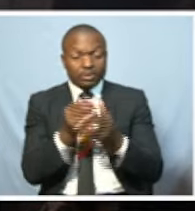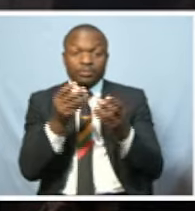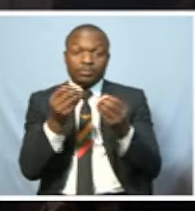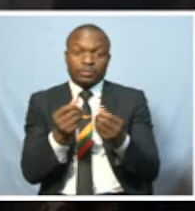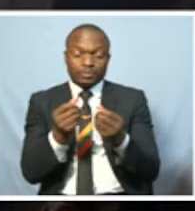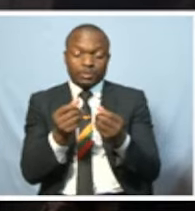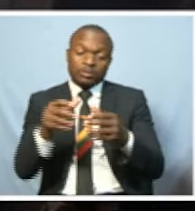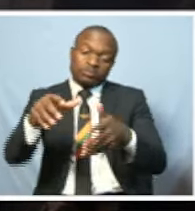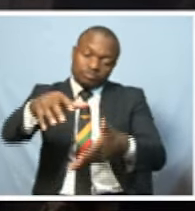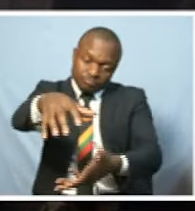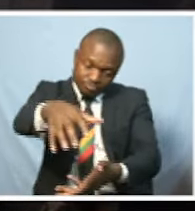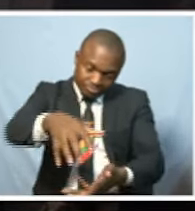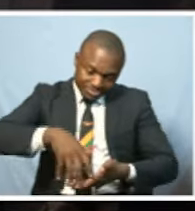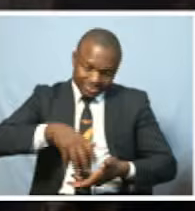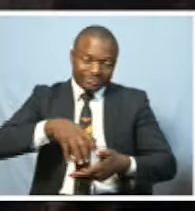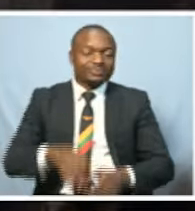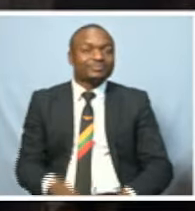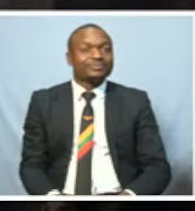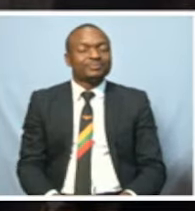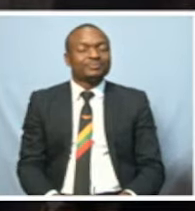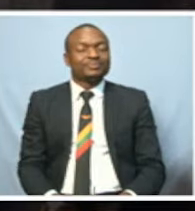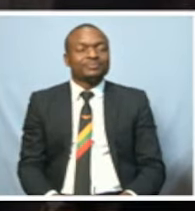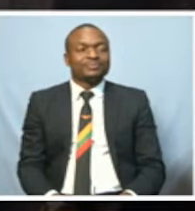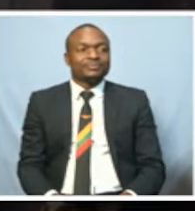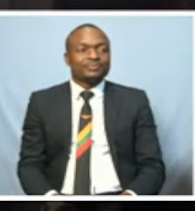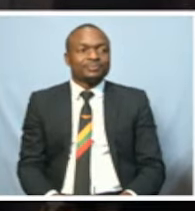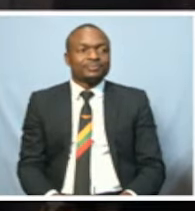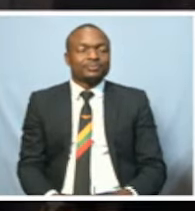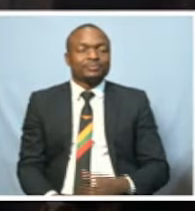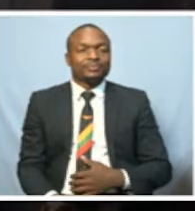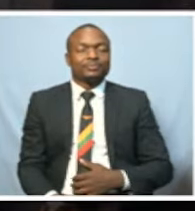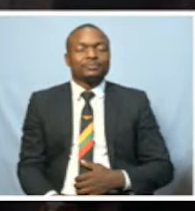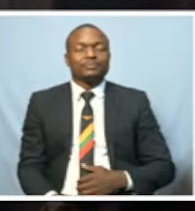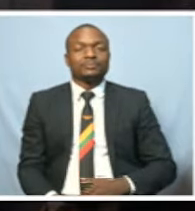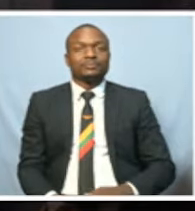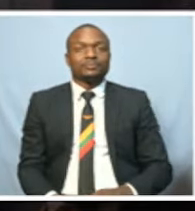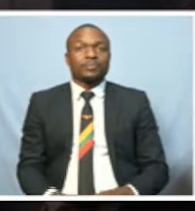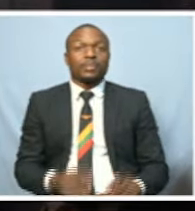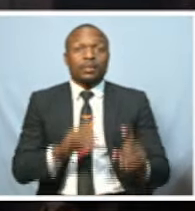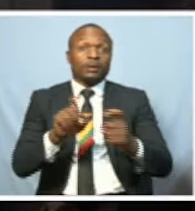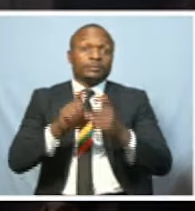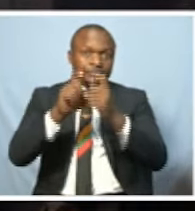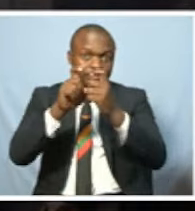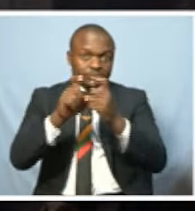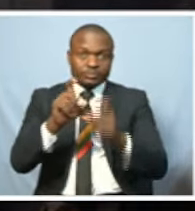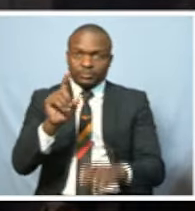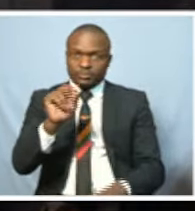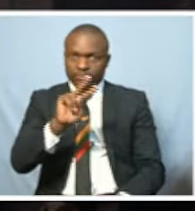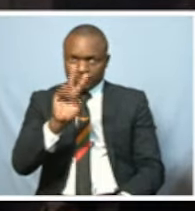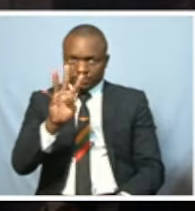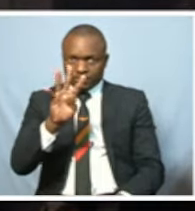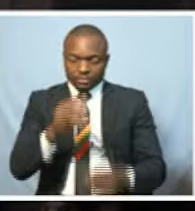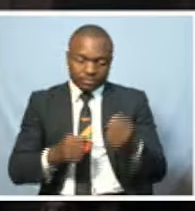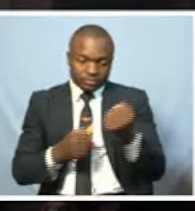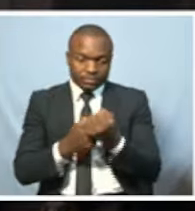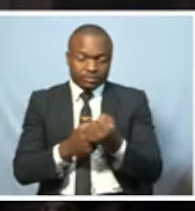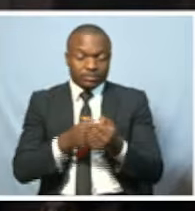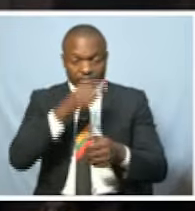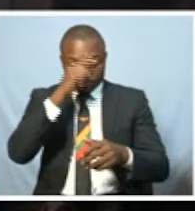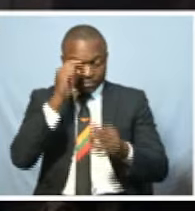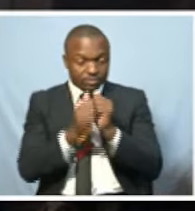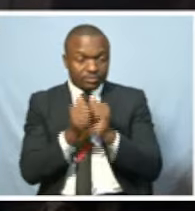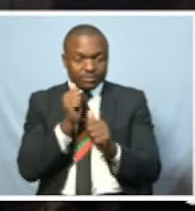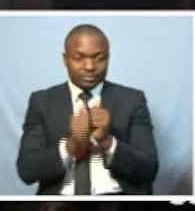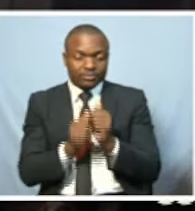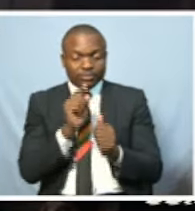mopped, and therefore it affected the 2024 funding because they